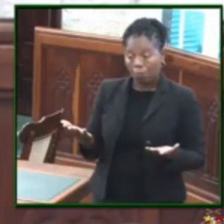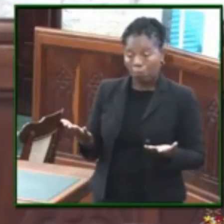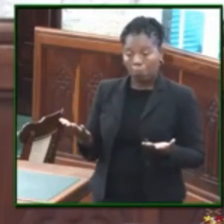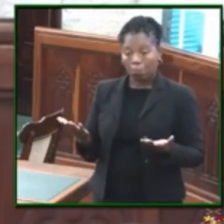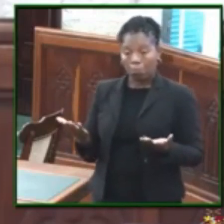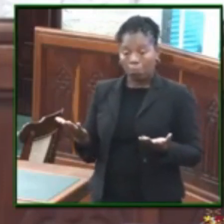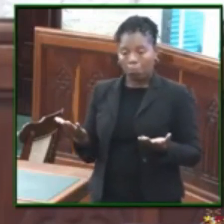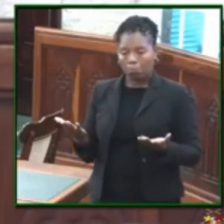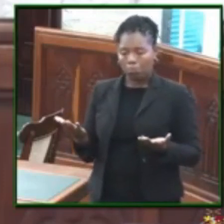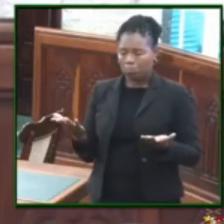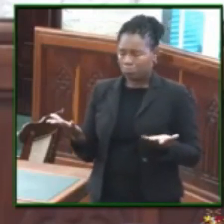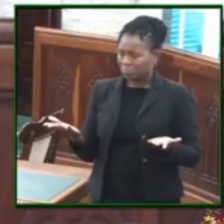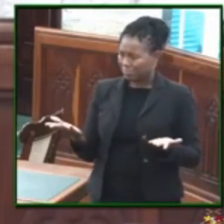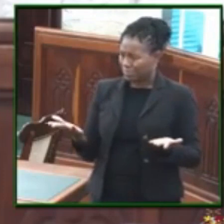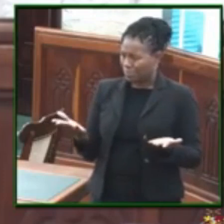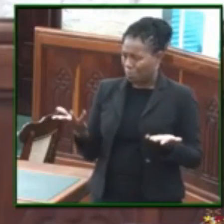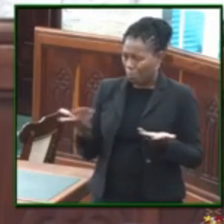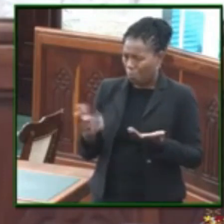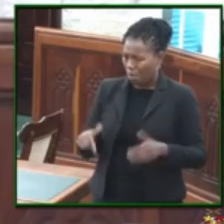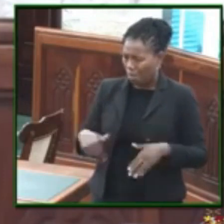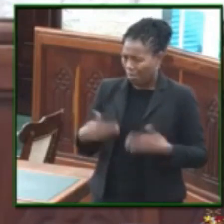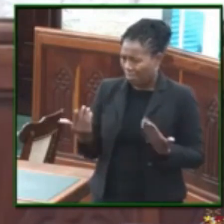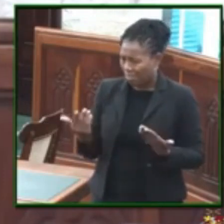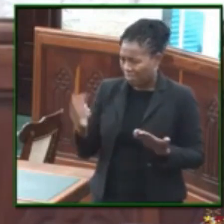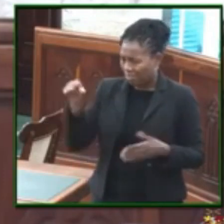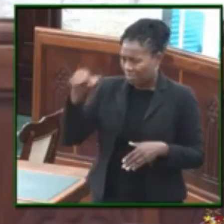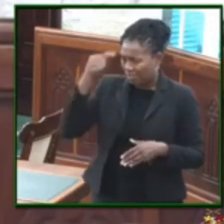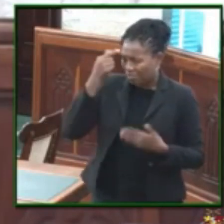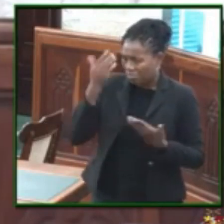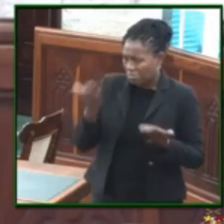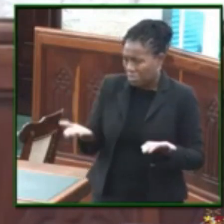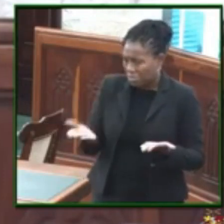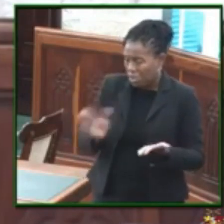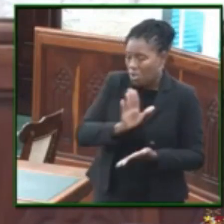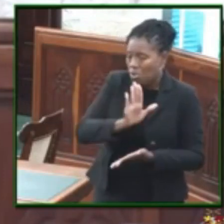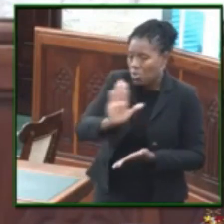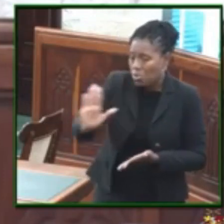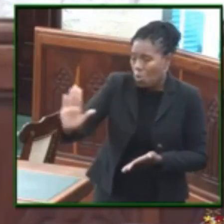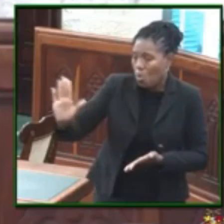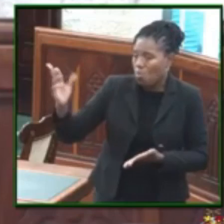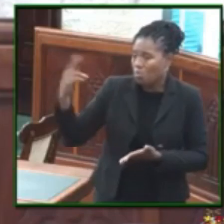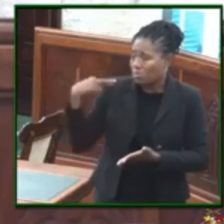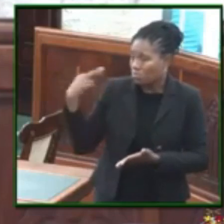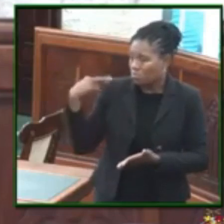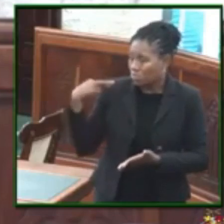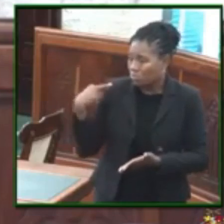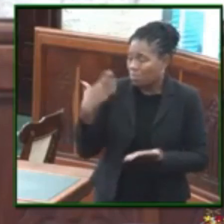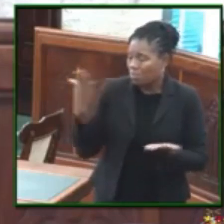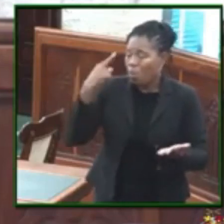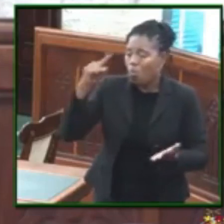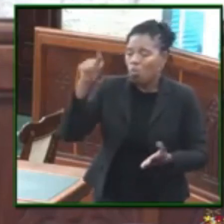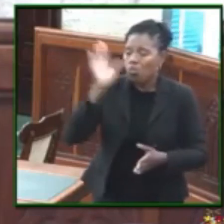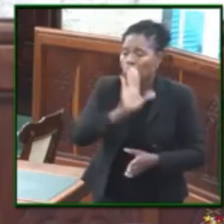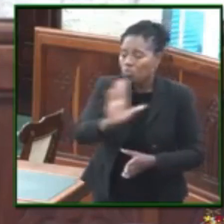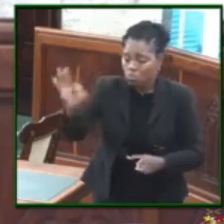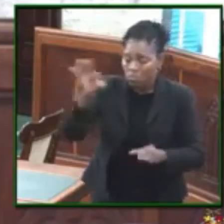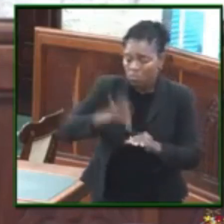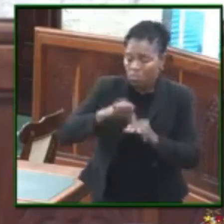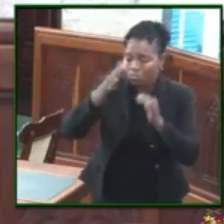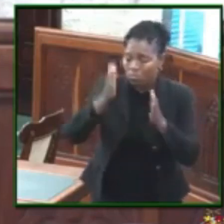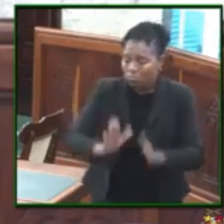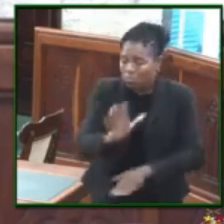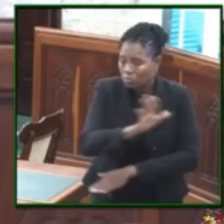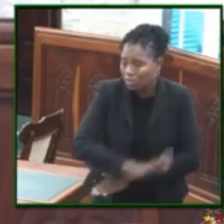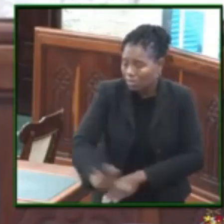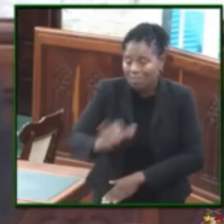What manner of government is this? Your primary duty is to your constituency, not